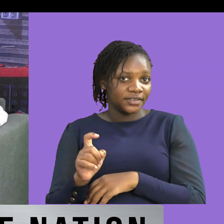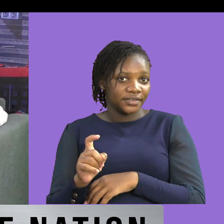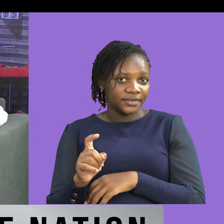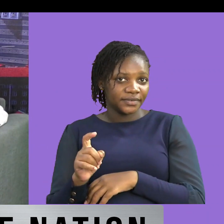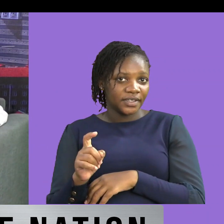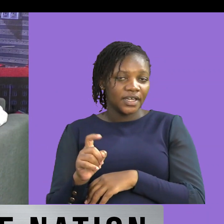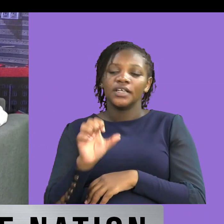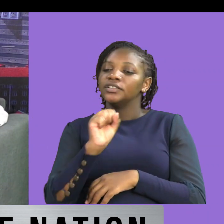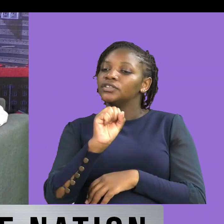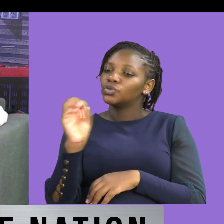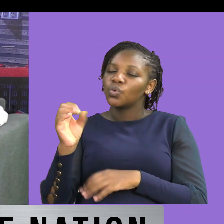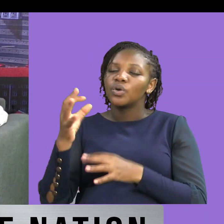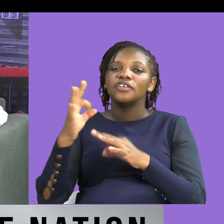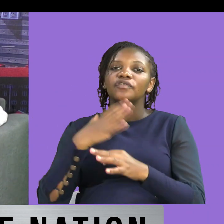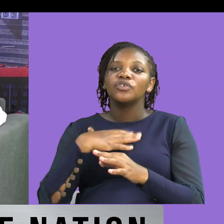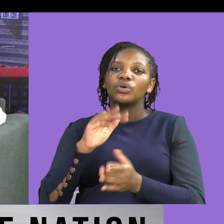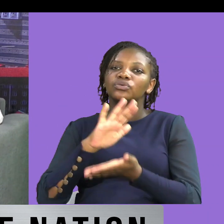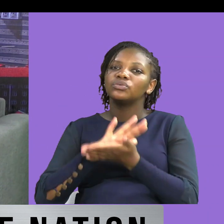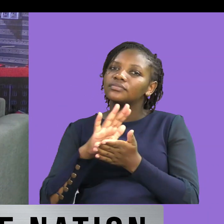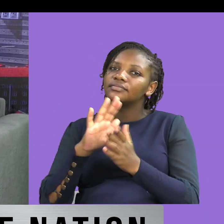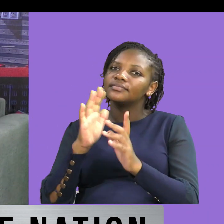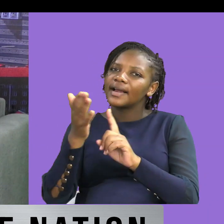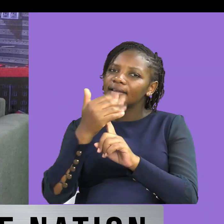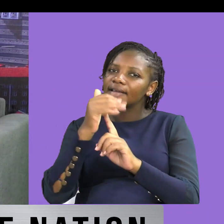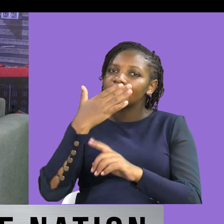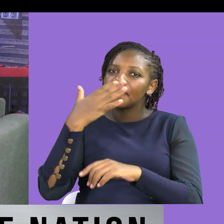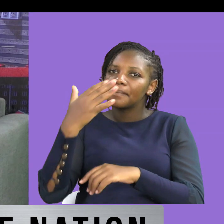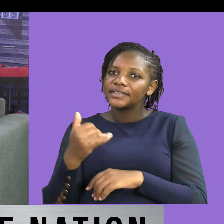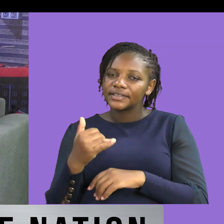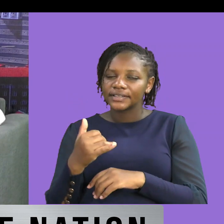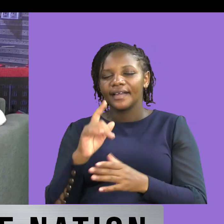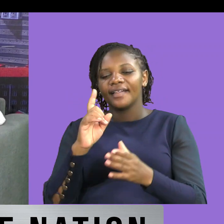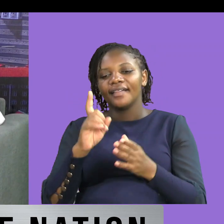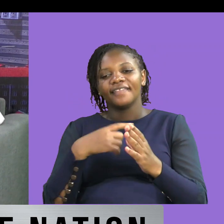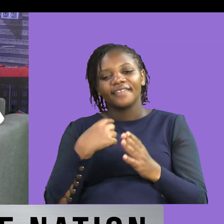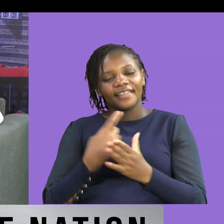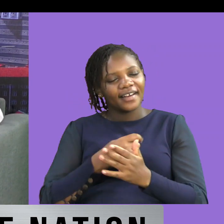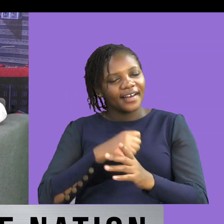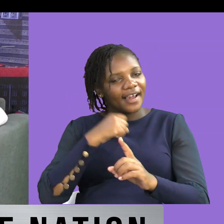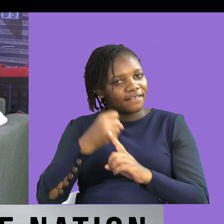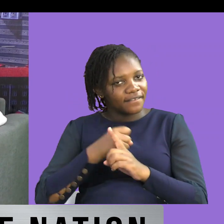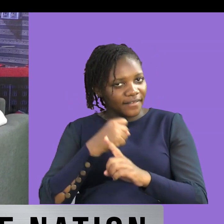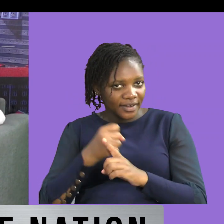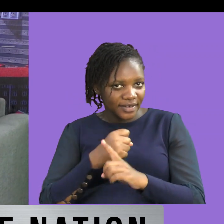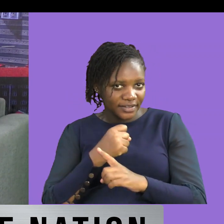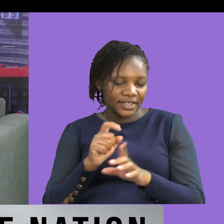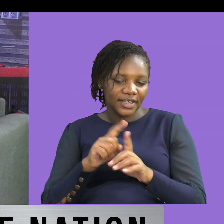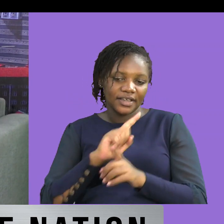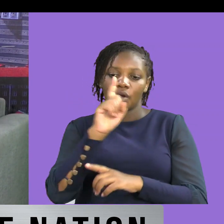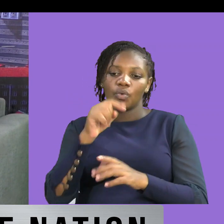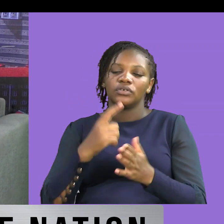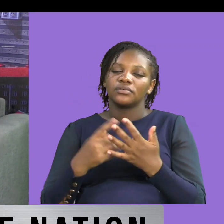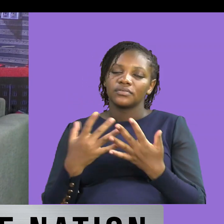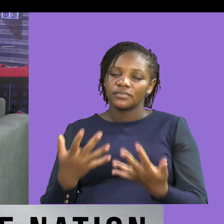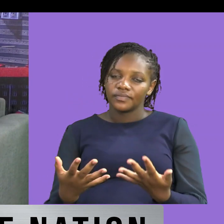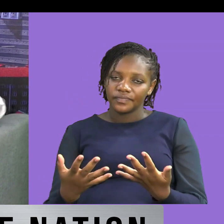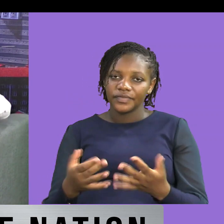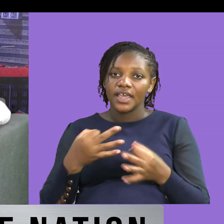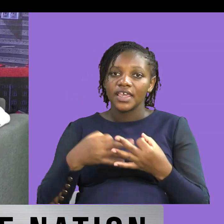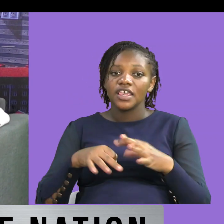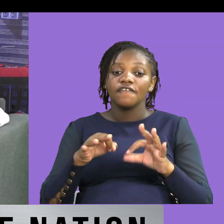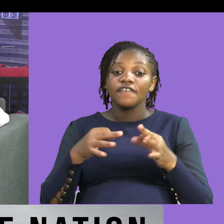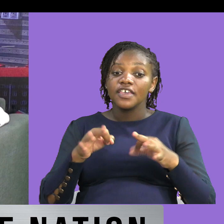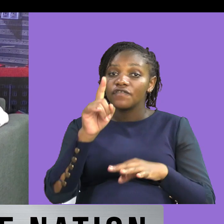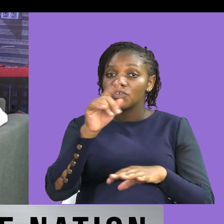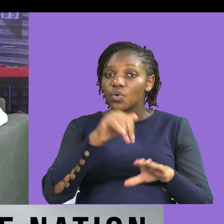better. So if you want to get the best, iron shapes iron. So really, Jonah, the question is that if you are in National